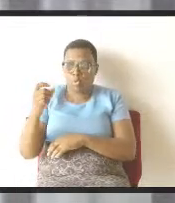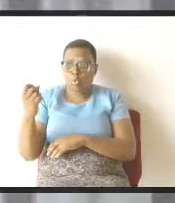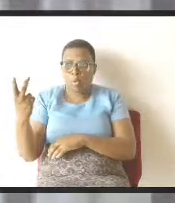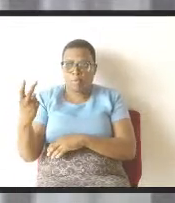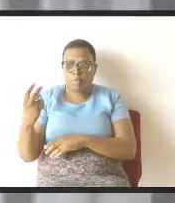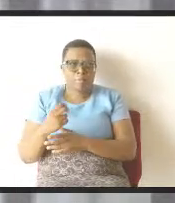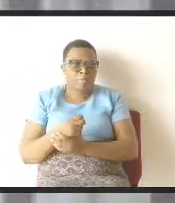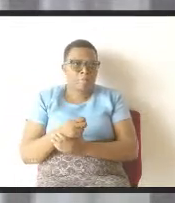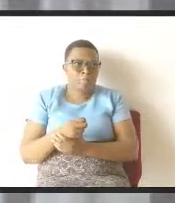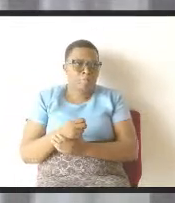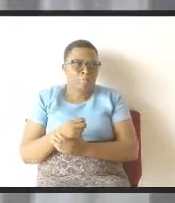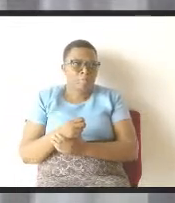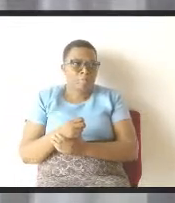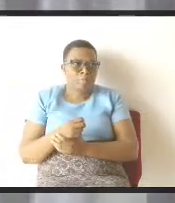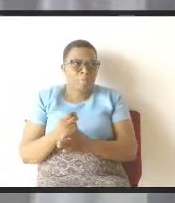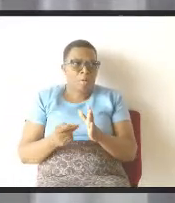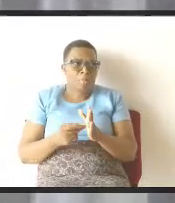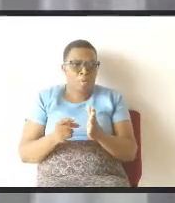12, the fact that